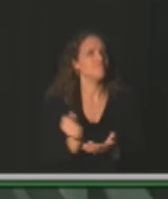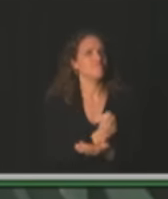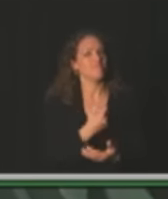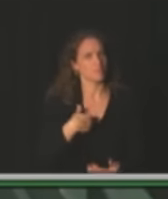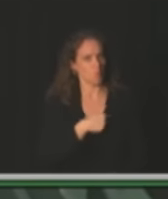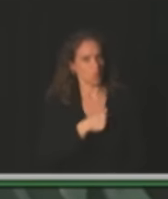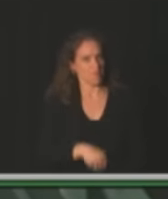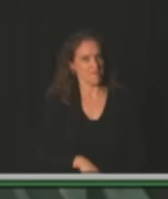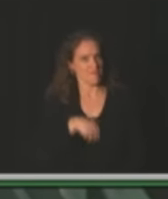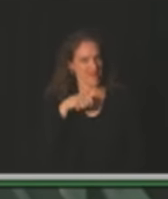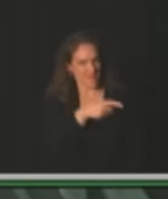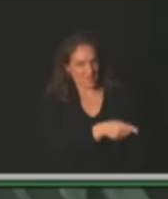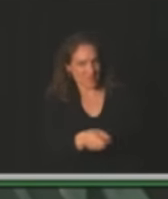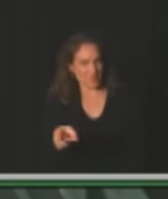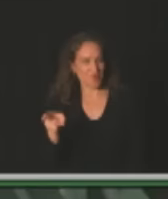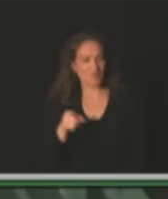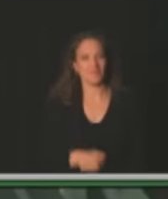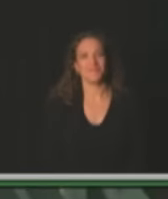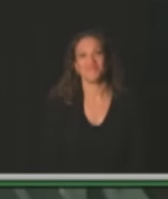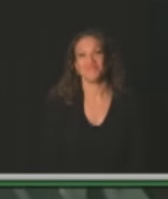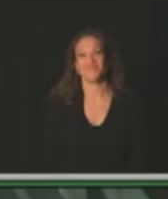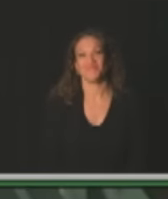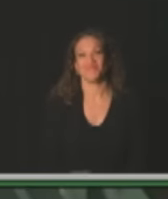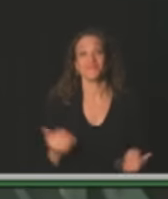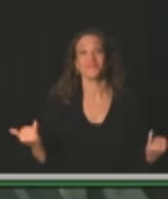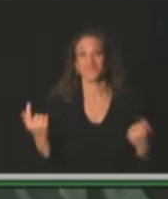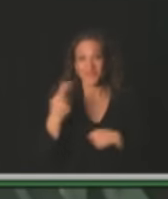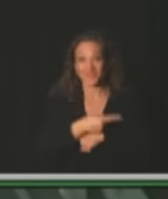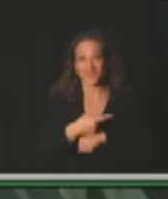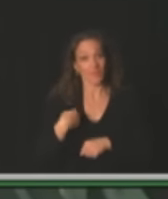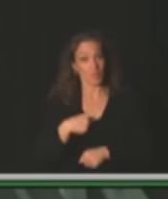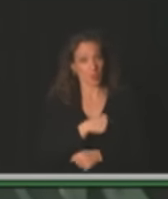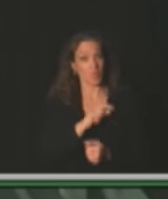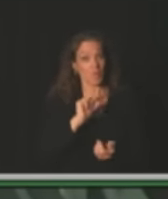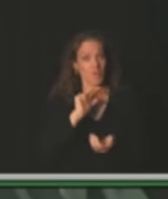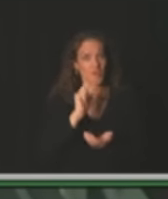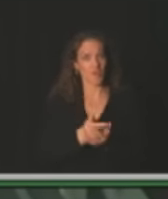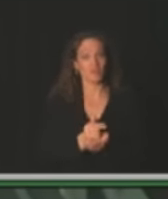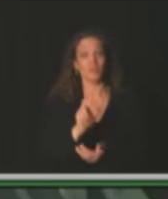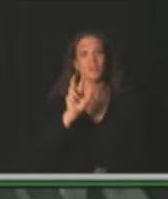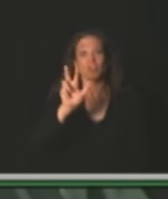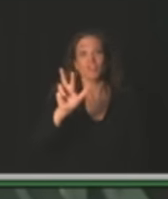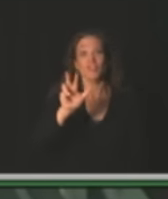of you. Today, we graduate